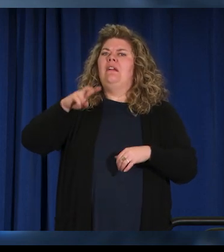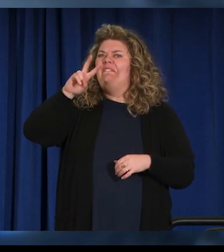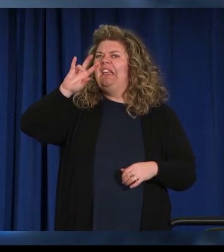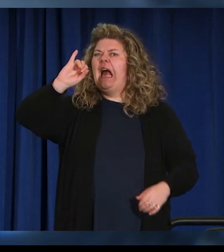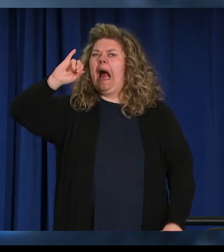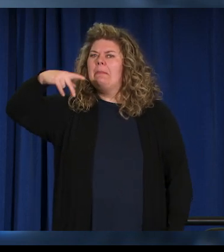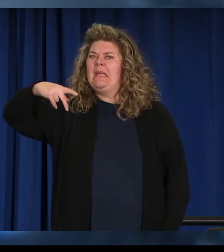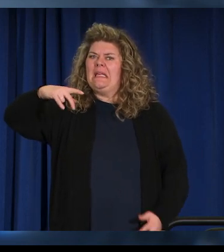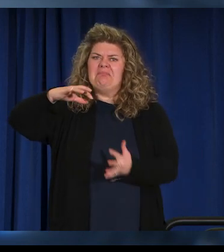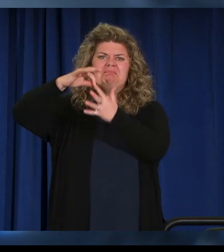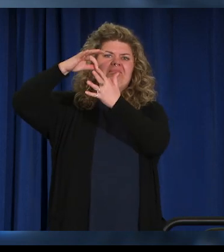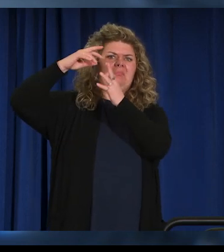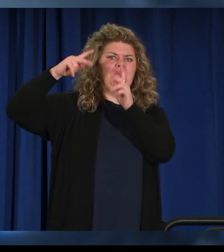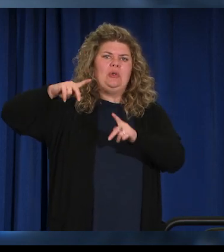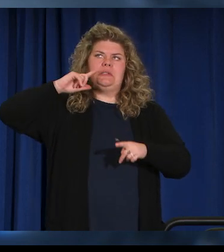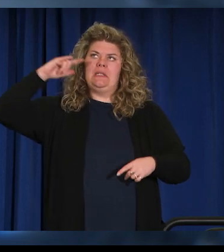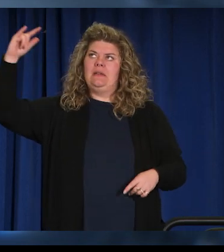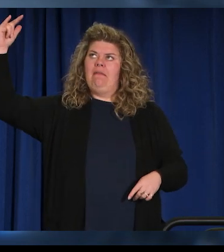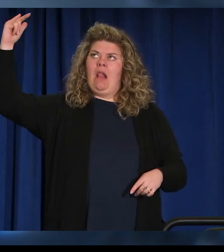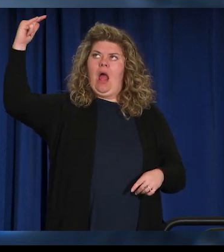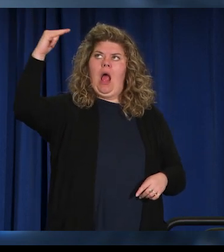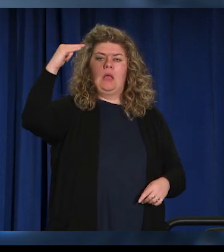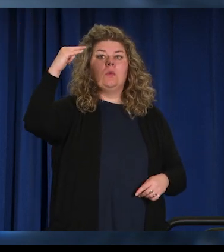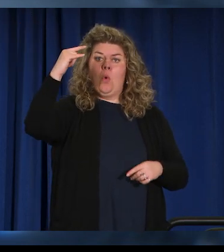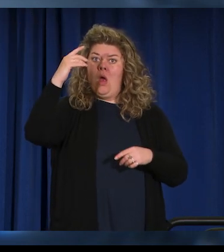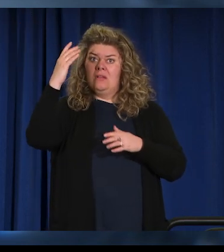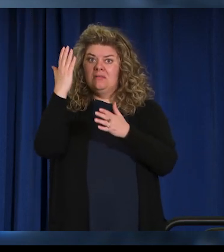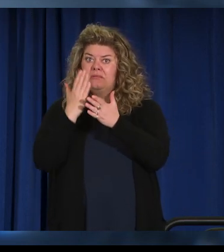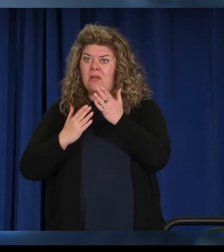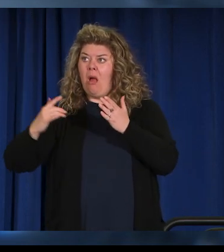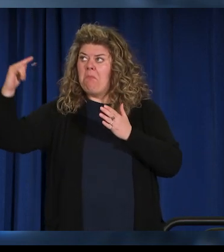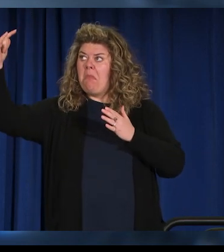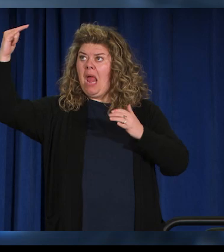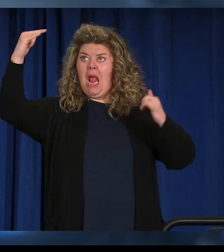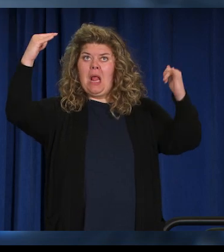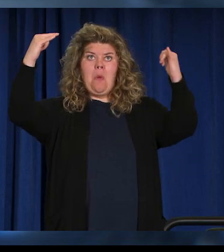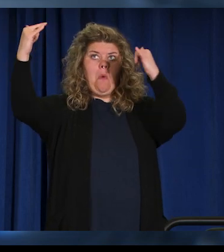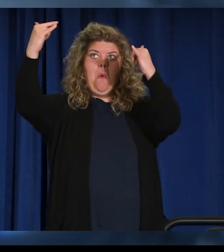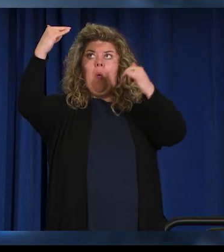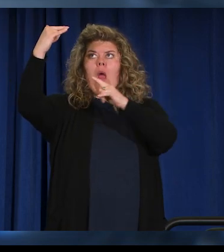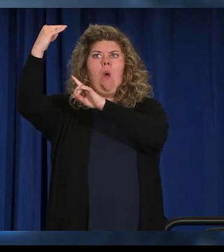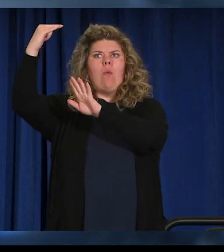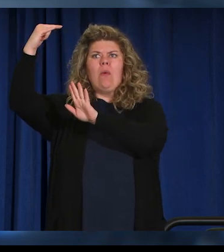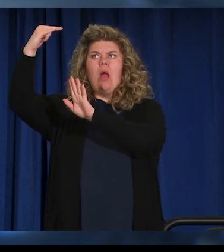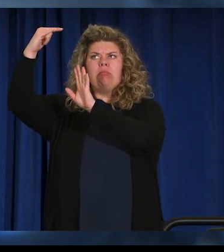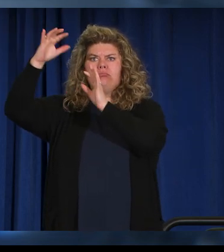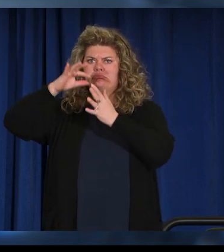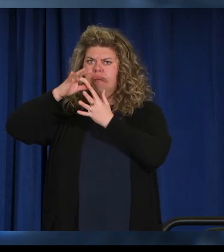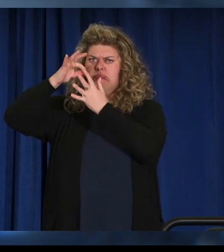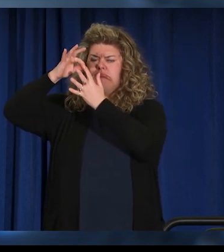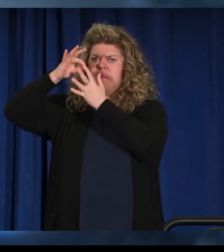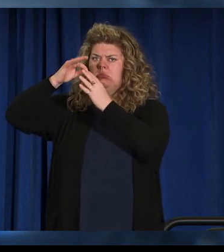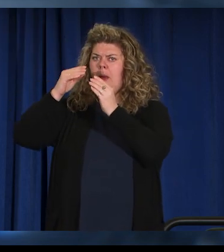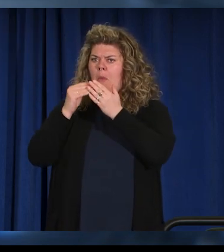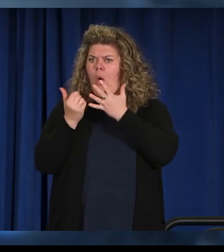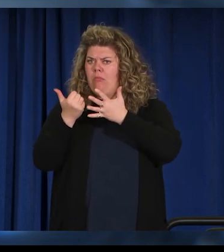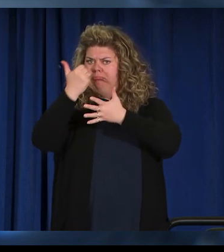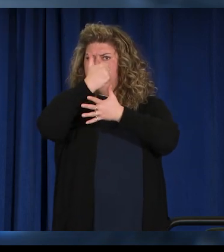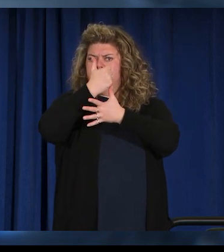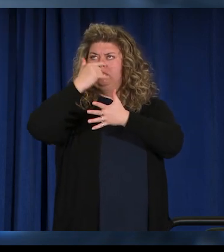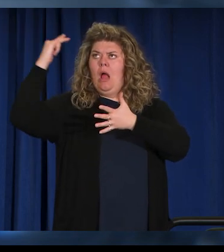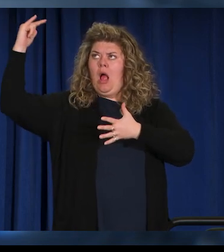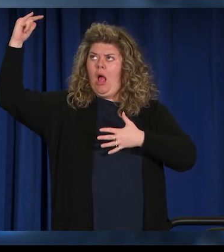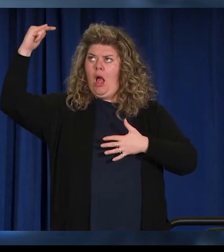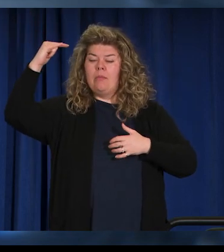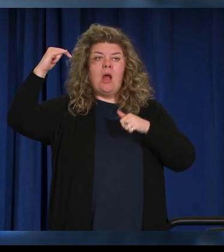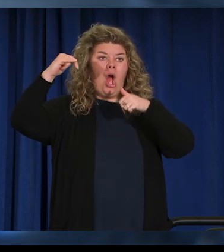Some control towers are going to stay organized and prioritized. They're going to land the VIP's plane first and then get to all the other planes in a